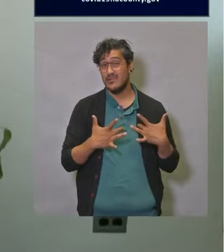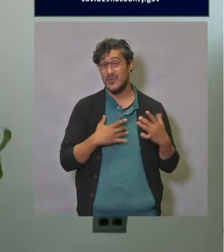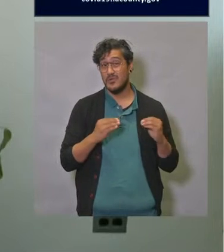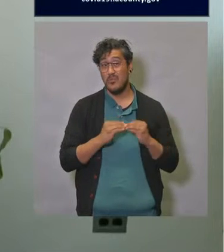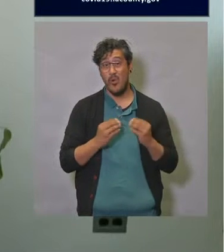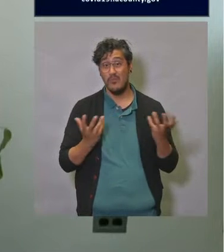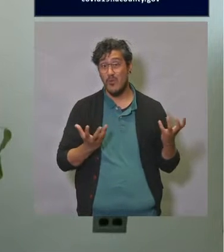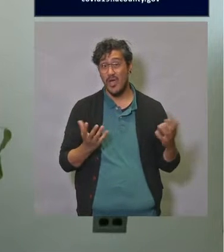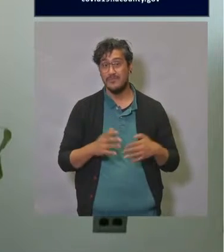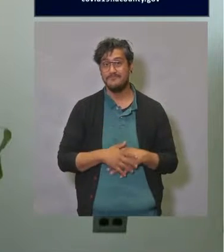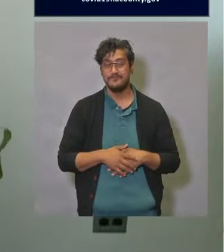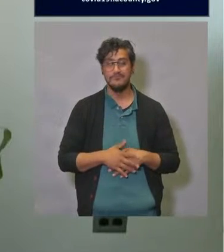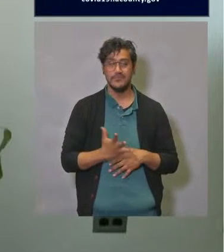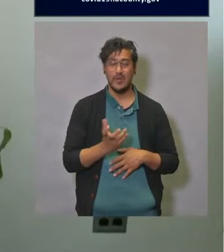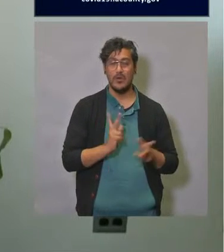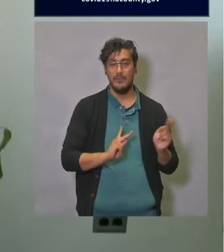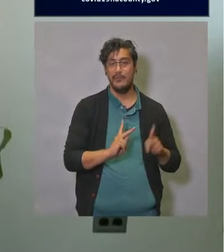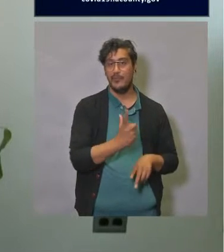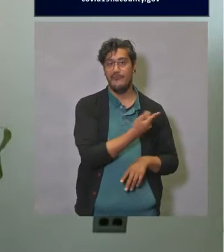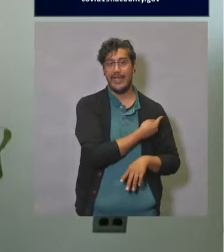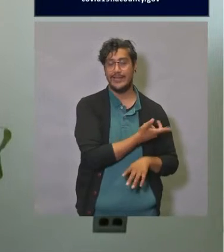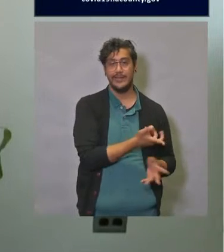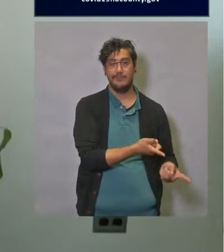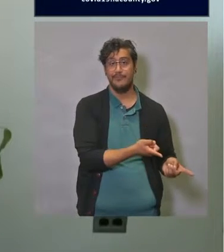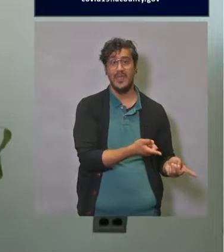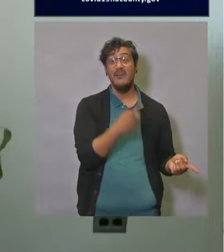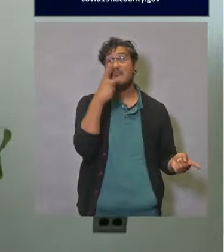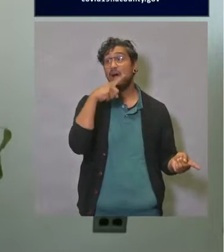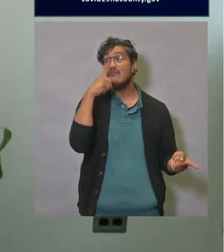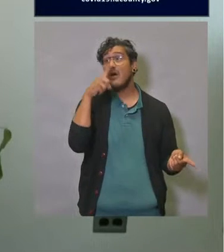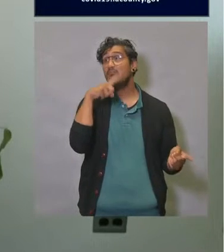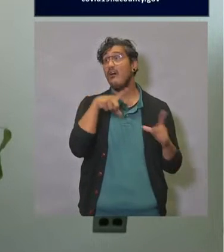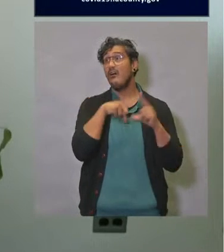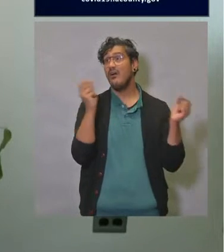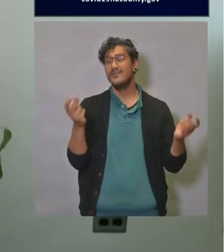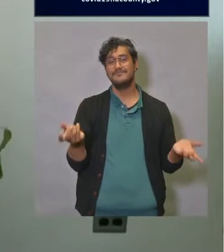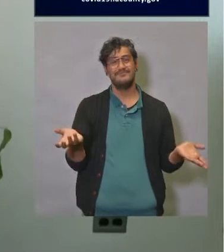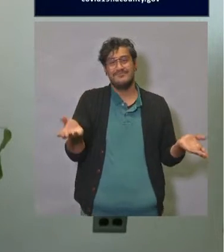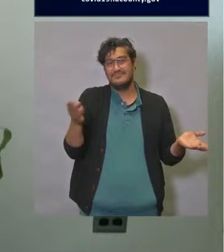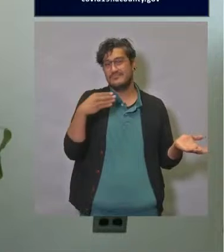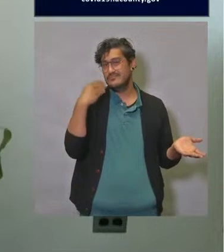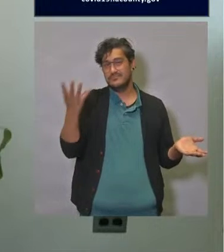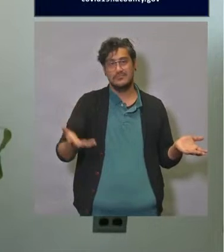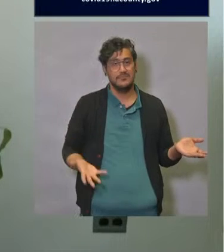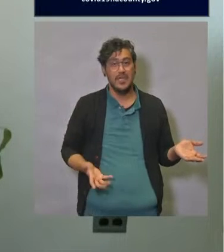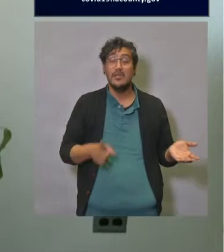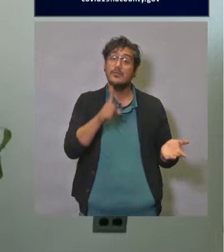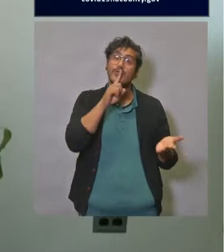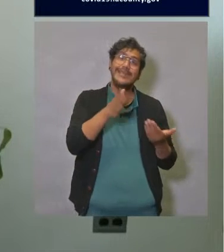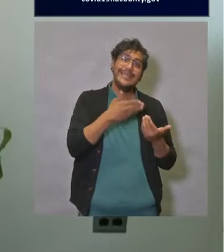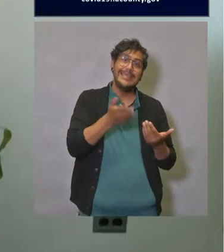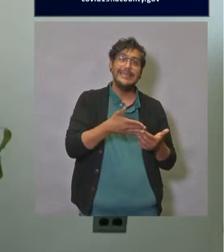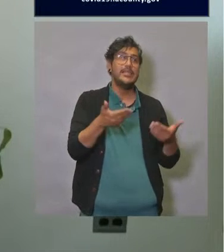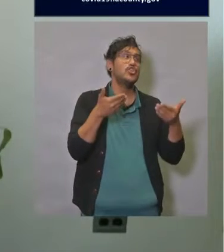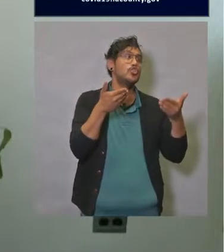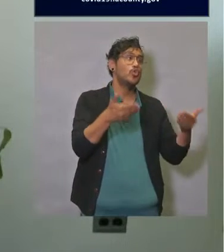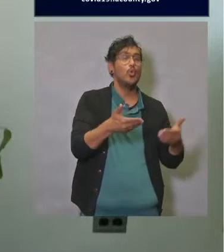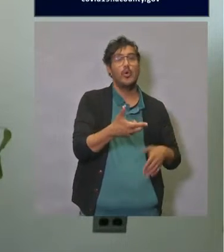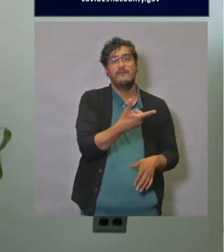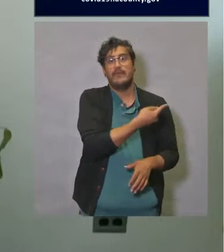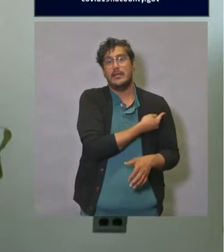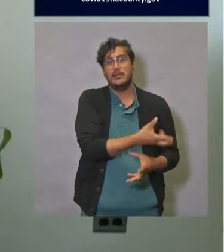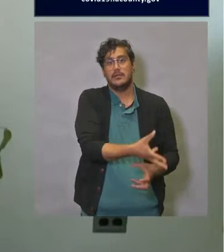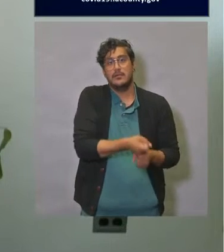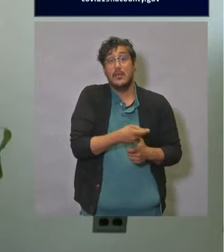to get vaccinated. Don't bother with the bogus card, because it's so easy to go somewhere and get vaccinated. And that way